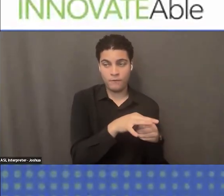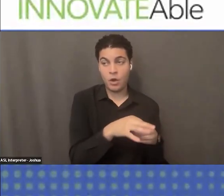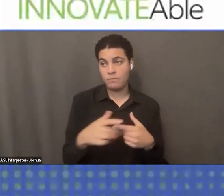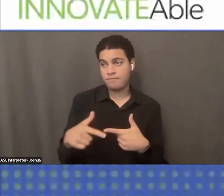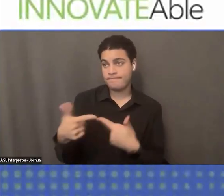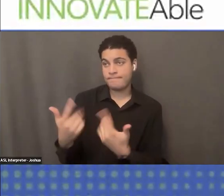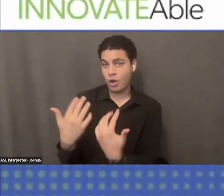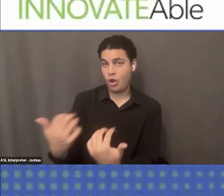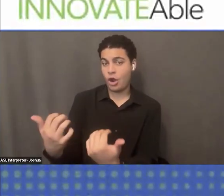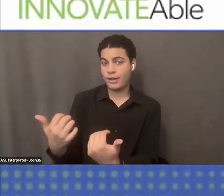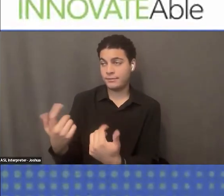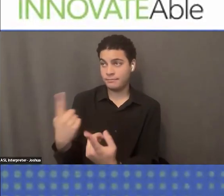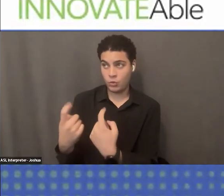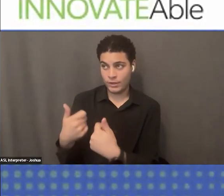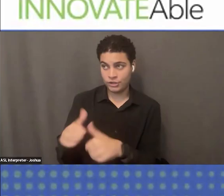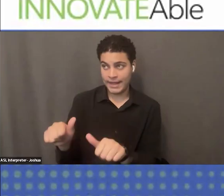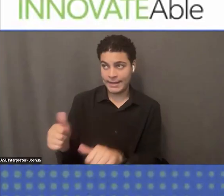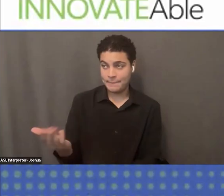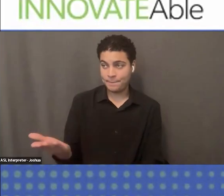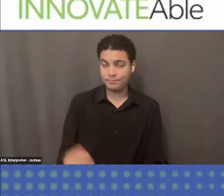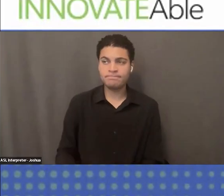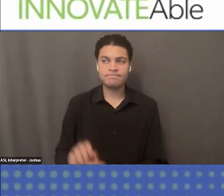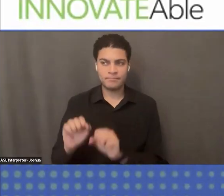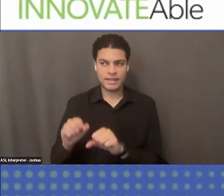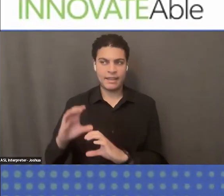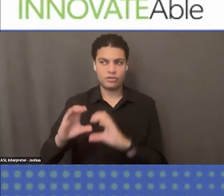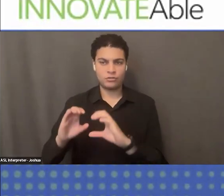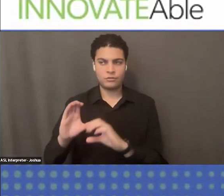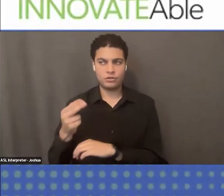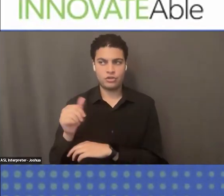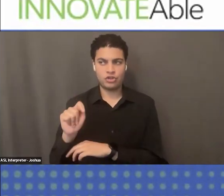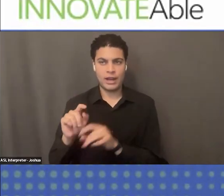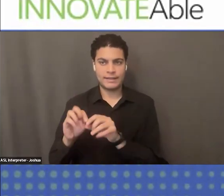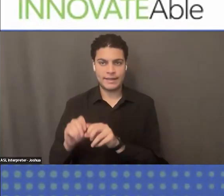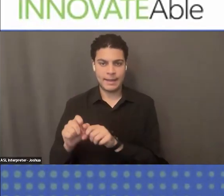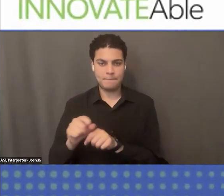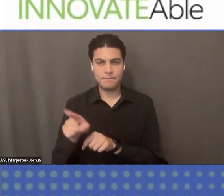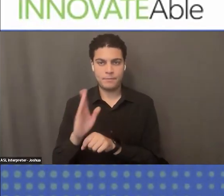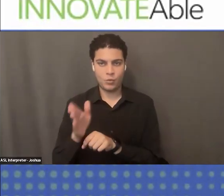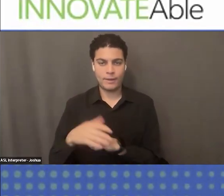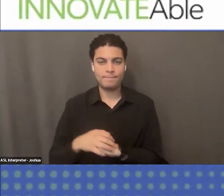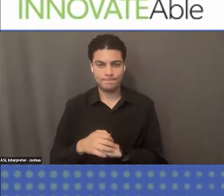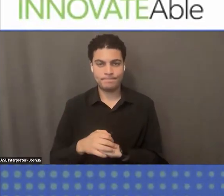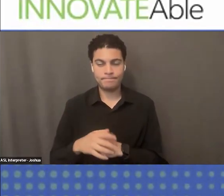those. So I'm just scrolling through to see.